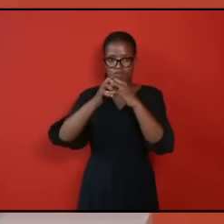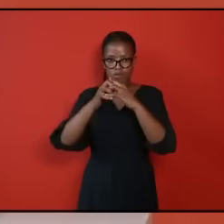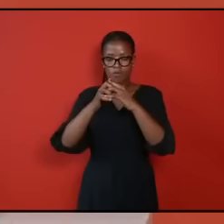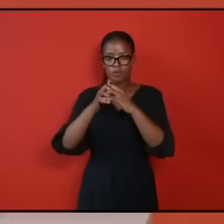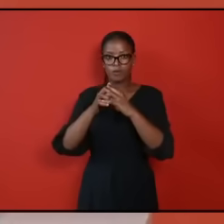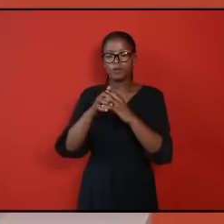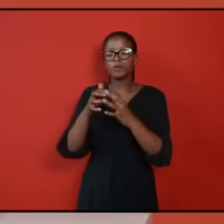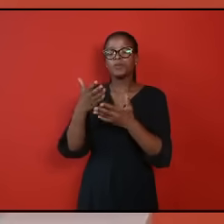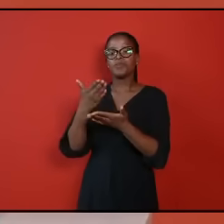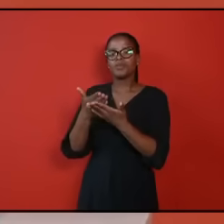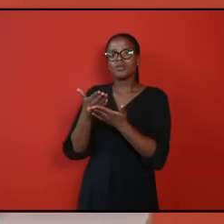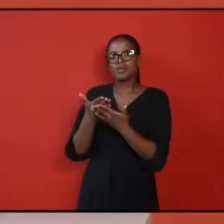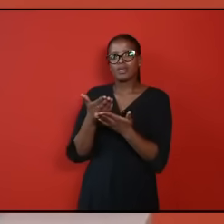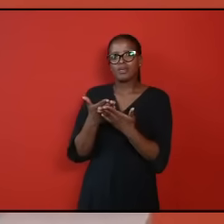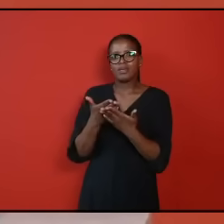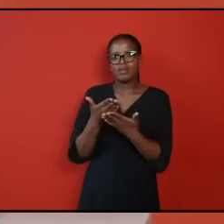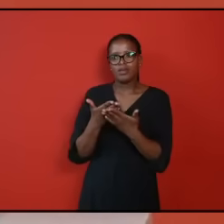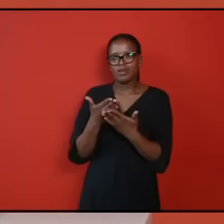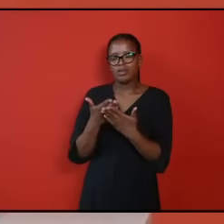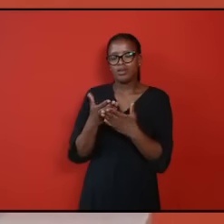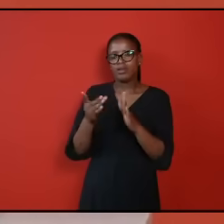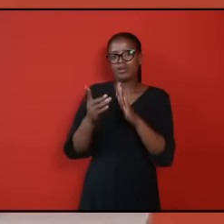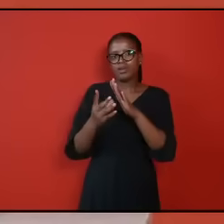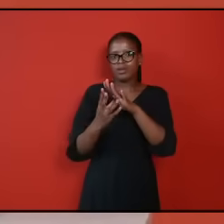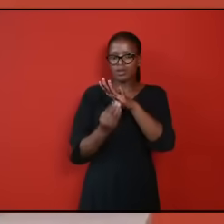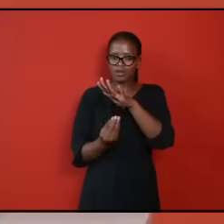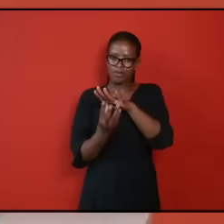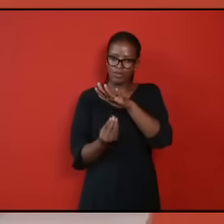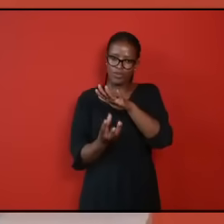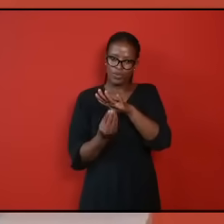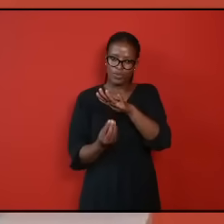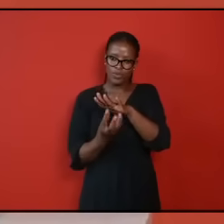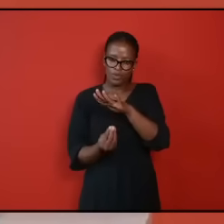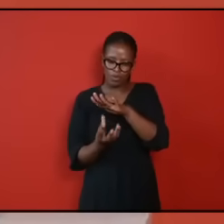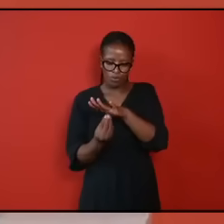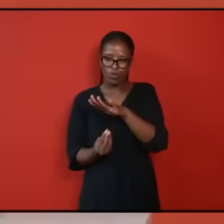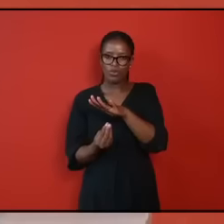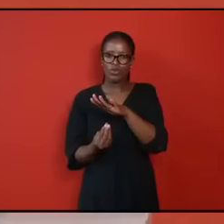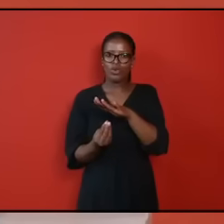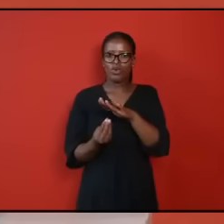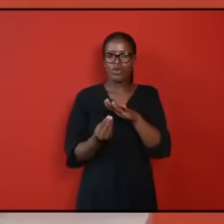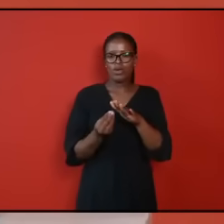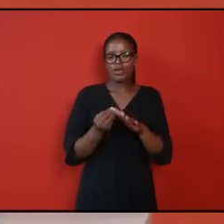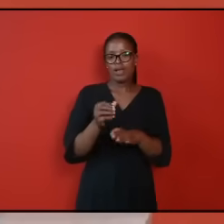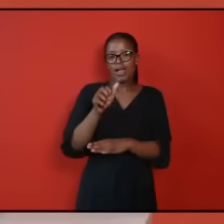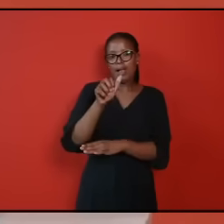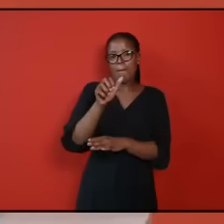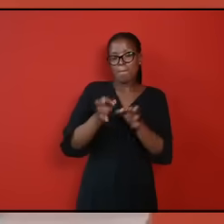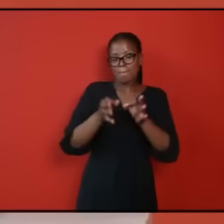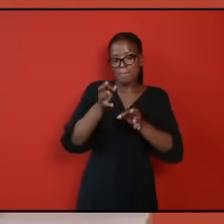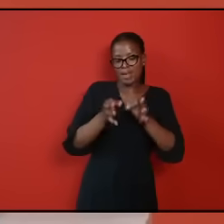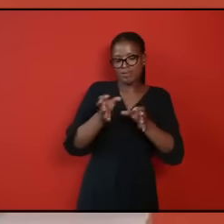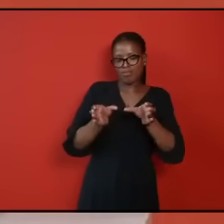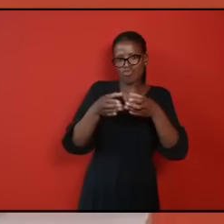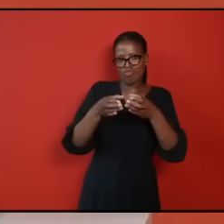that is going to be downloaded in each and every party agent.